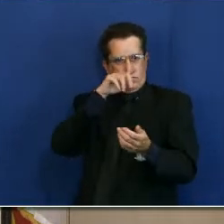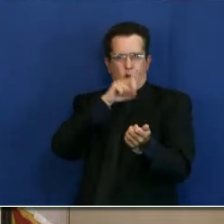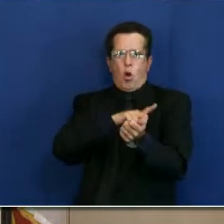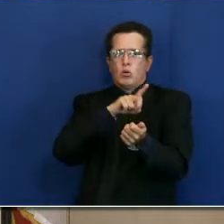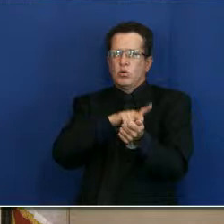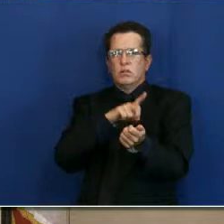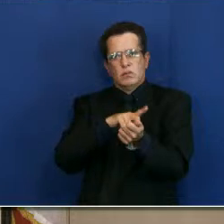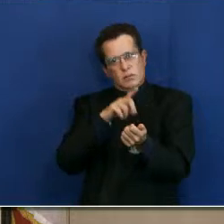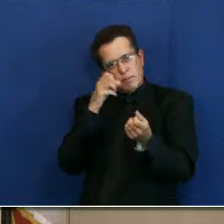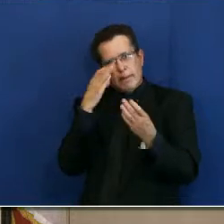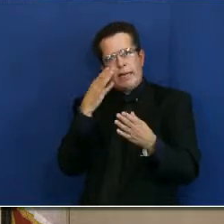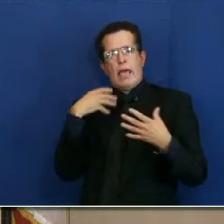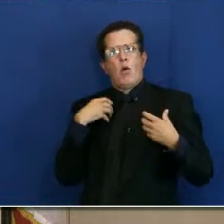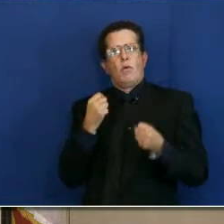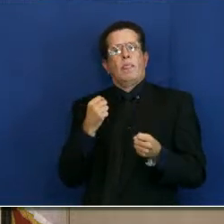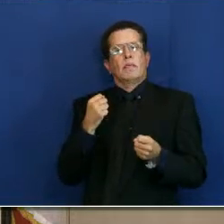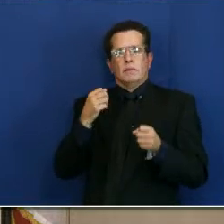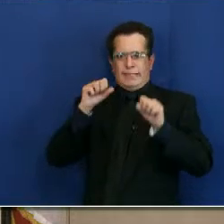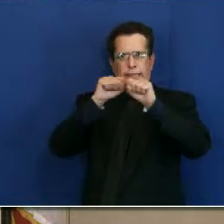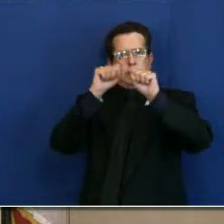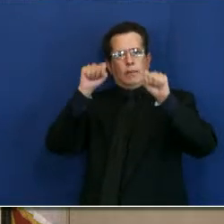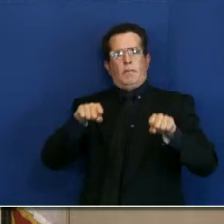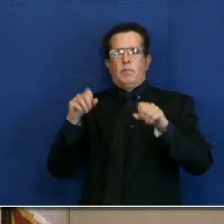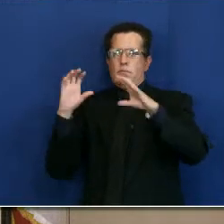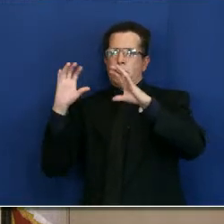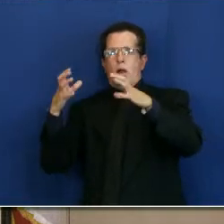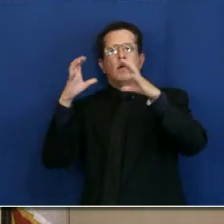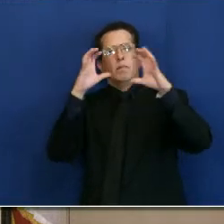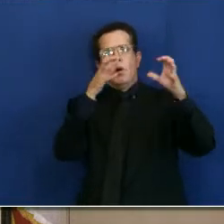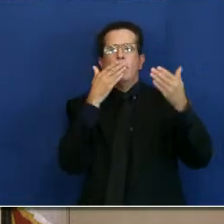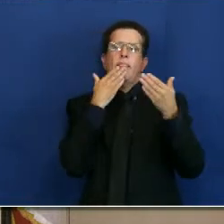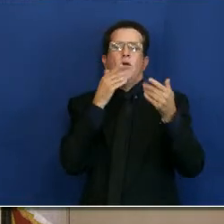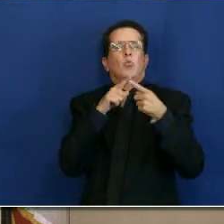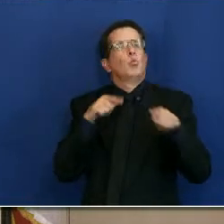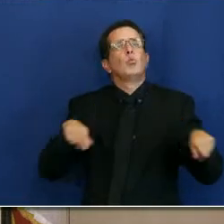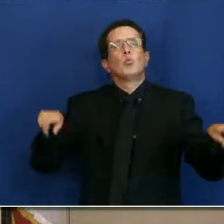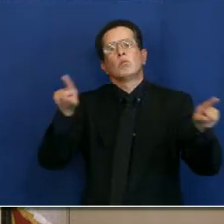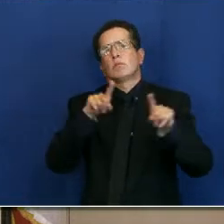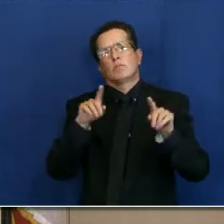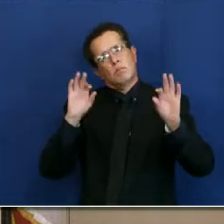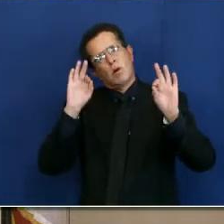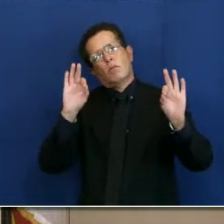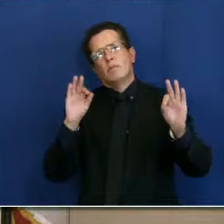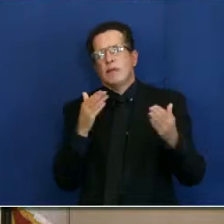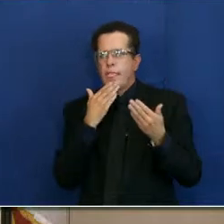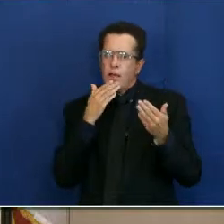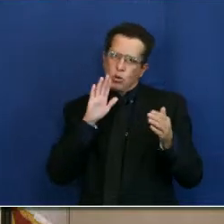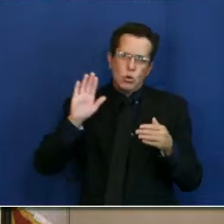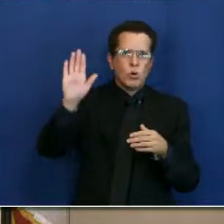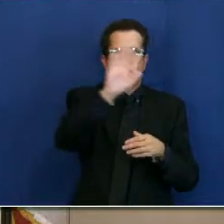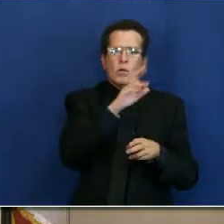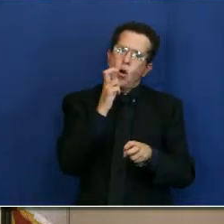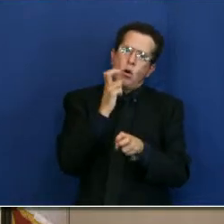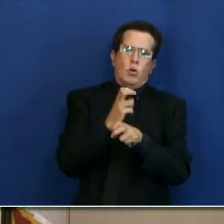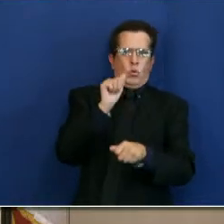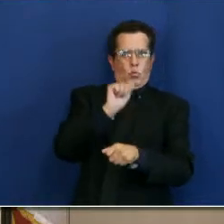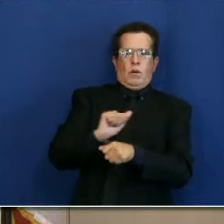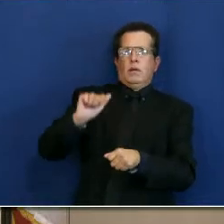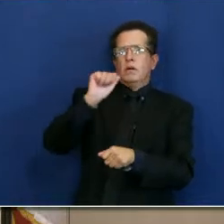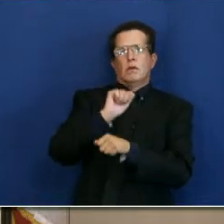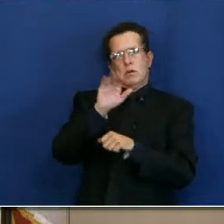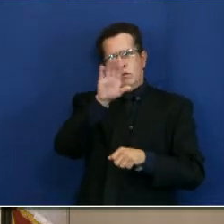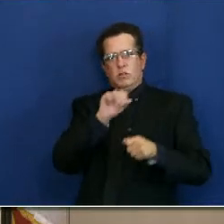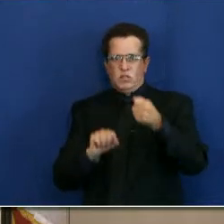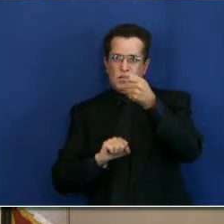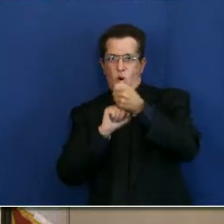supervisors have a great health partners in each of their districts as well. I want to thank them for all of their hard work and